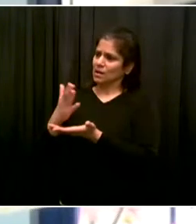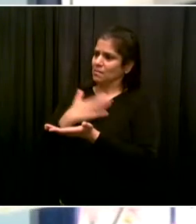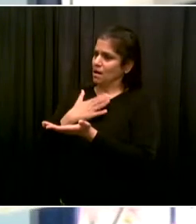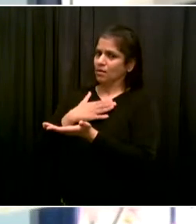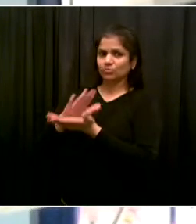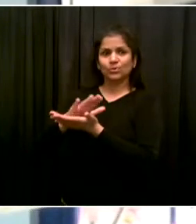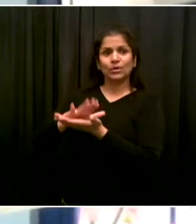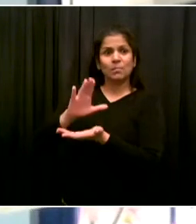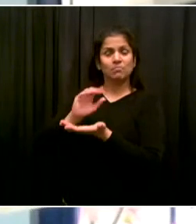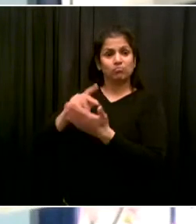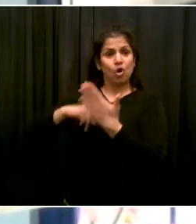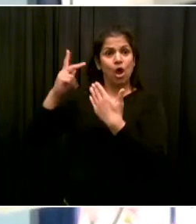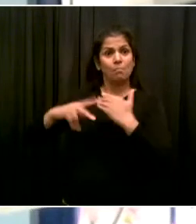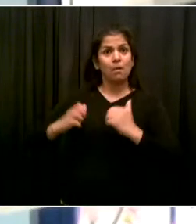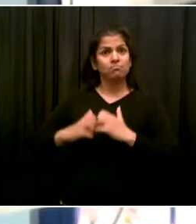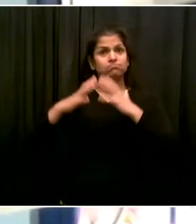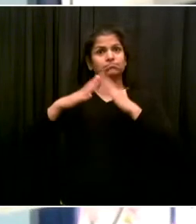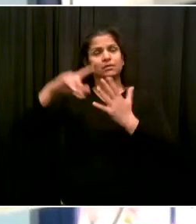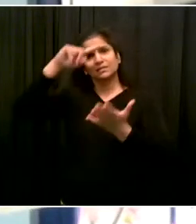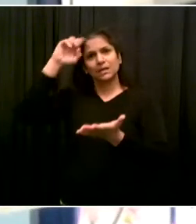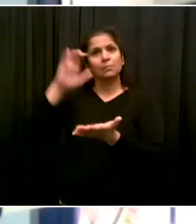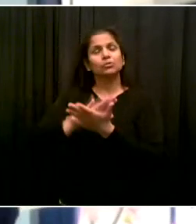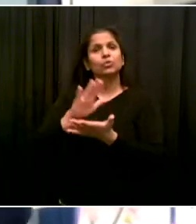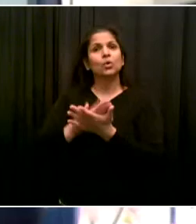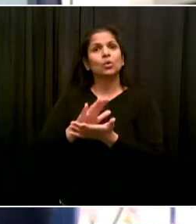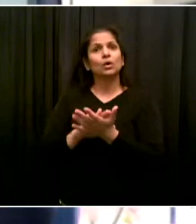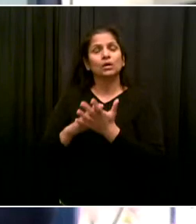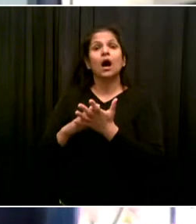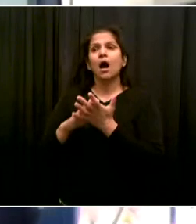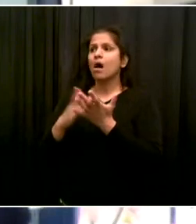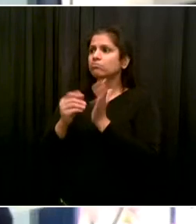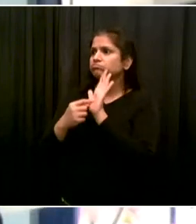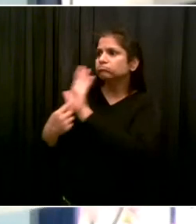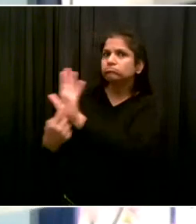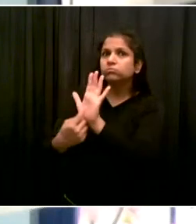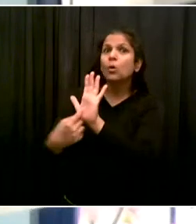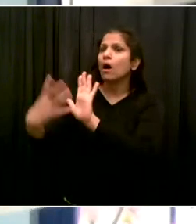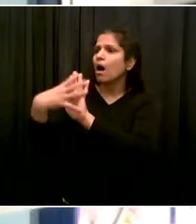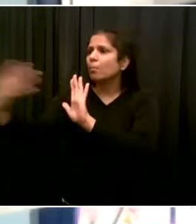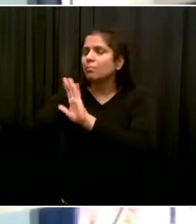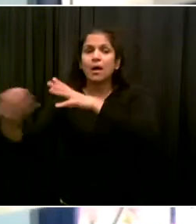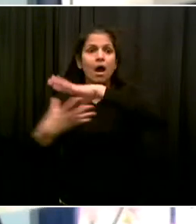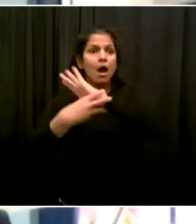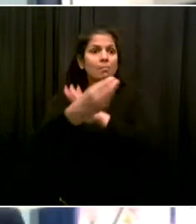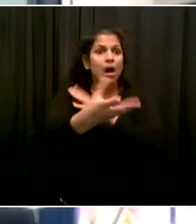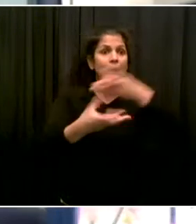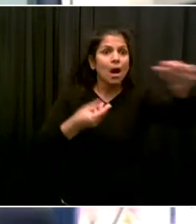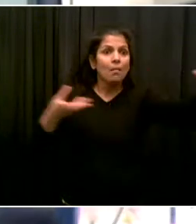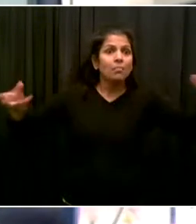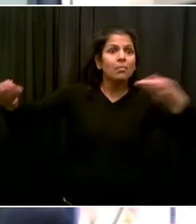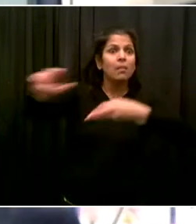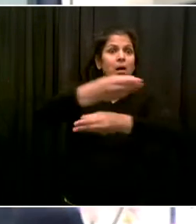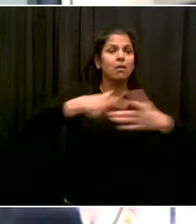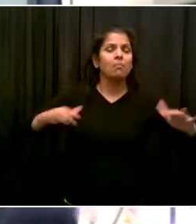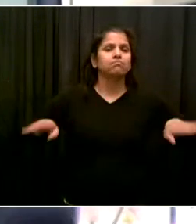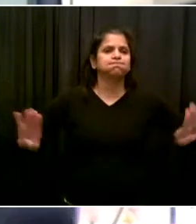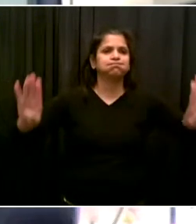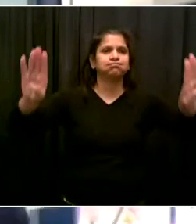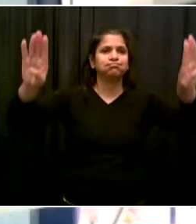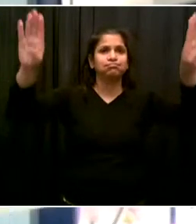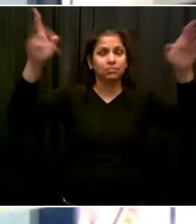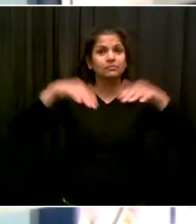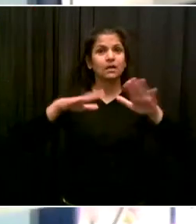resources. Having schools open during the summer is just not about academics. It's about serving and supporting the